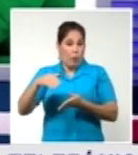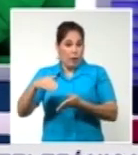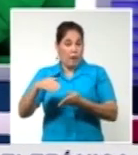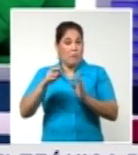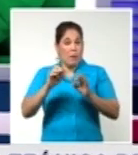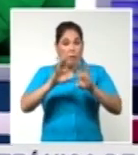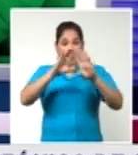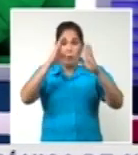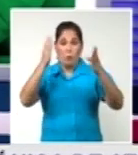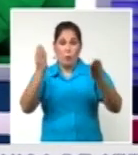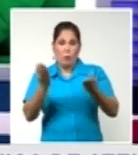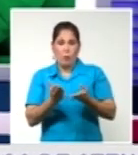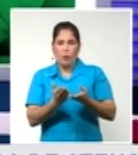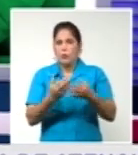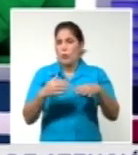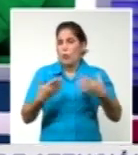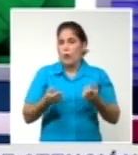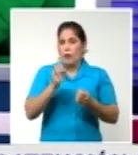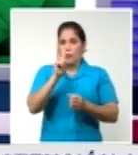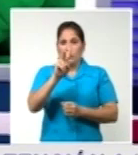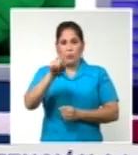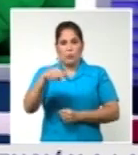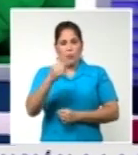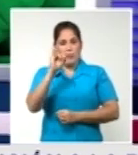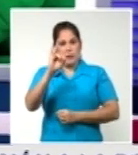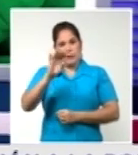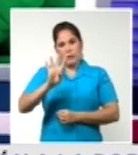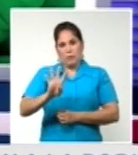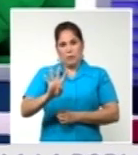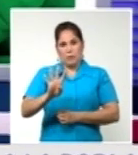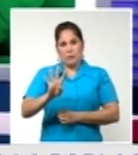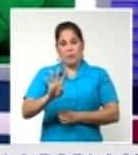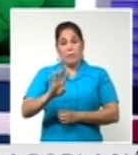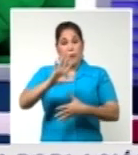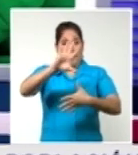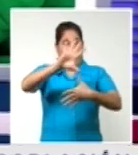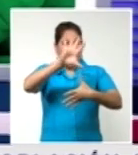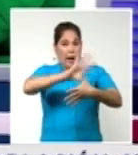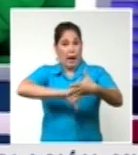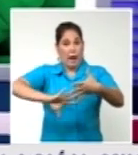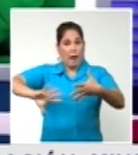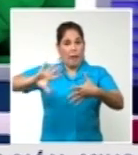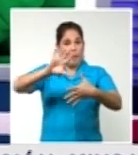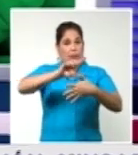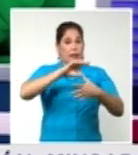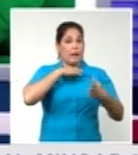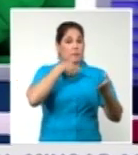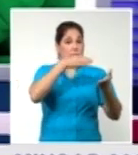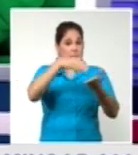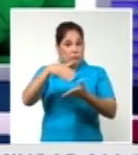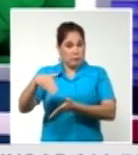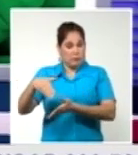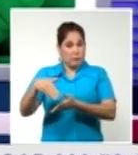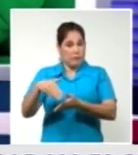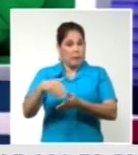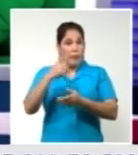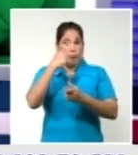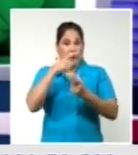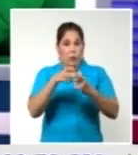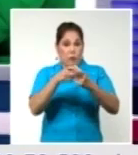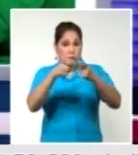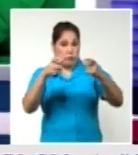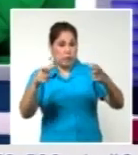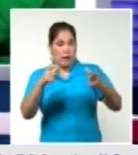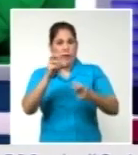were evacuated at the start of the pandemic. Yesterday, 28 people were discharged from hospital, a